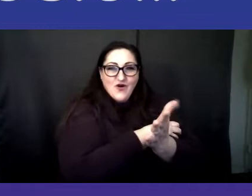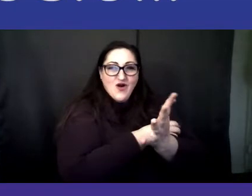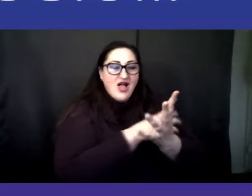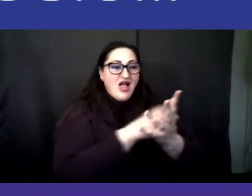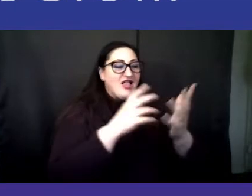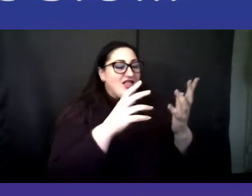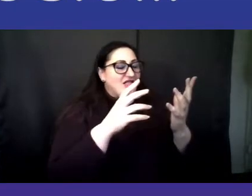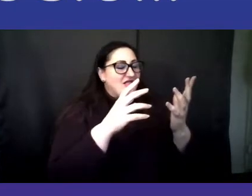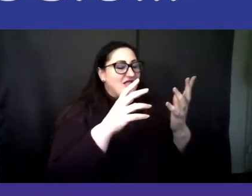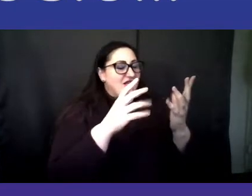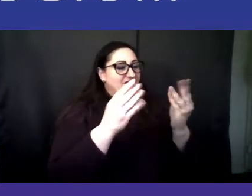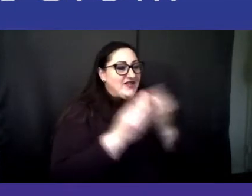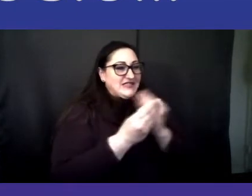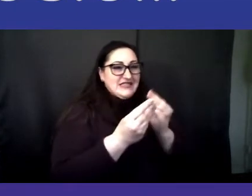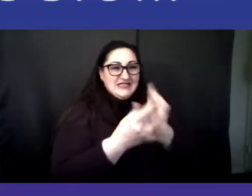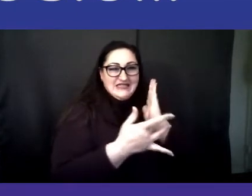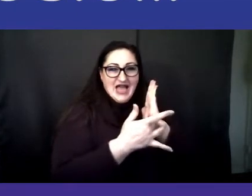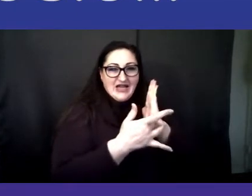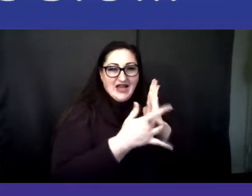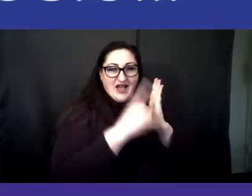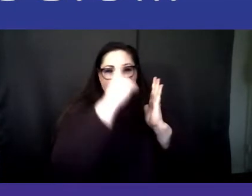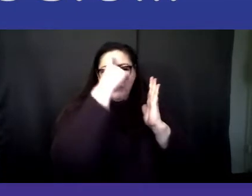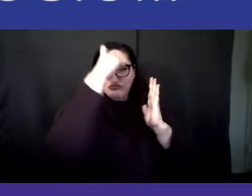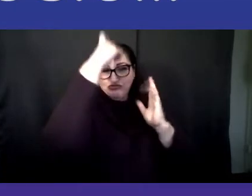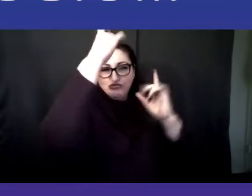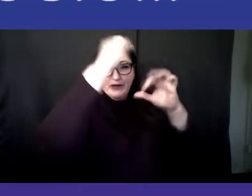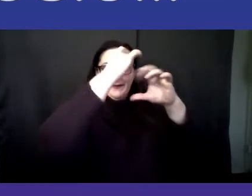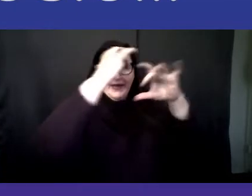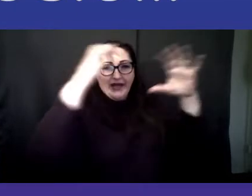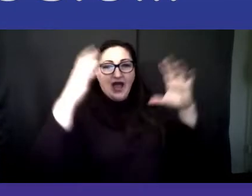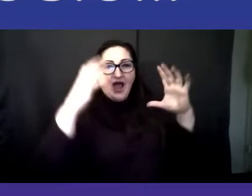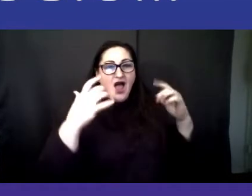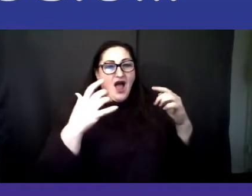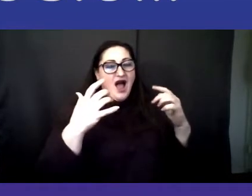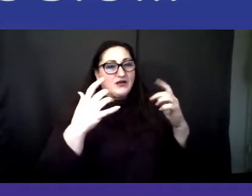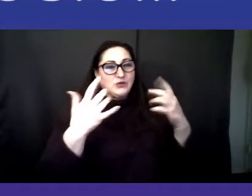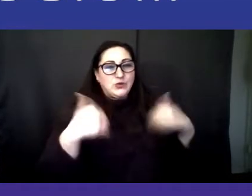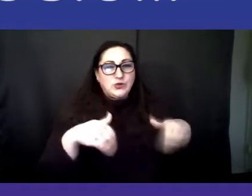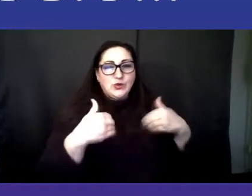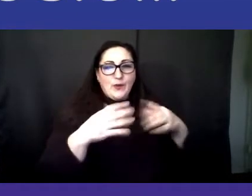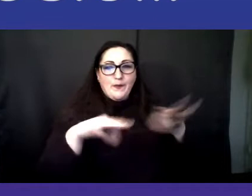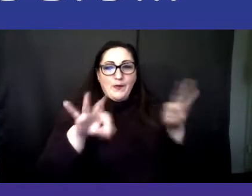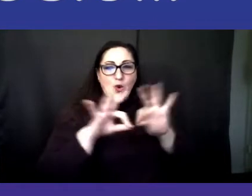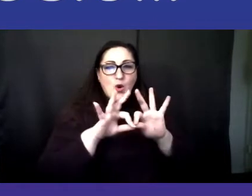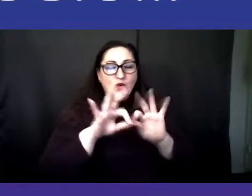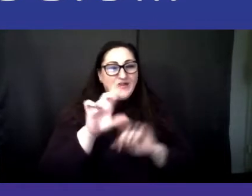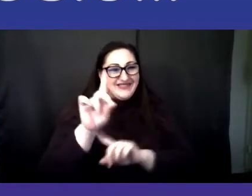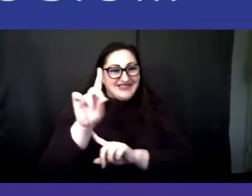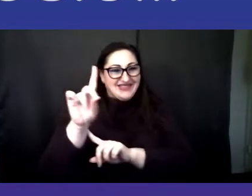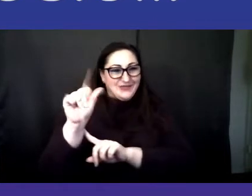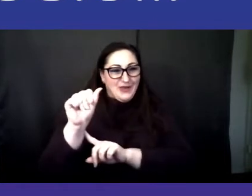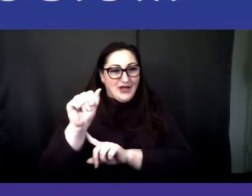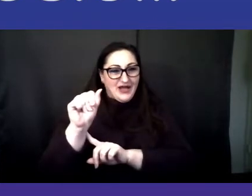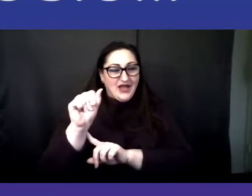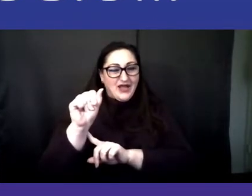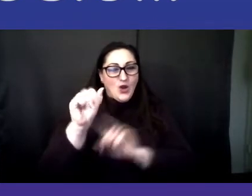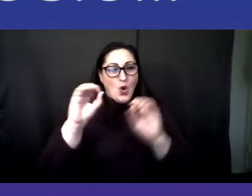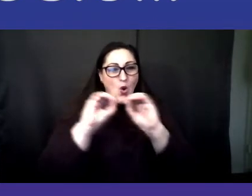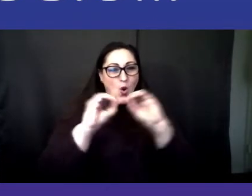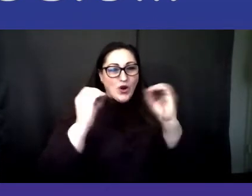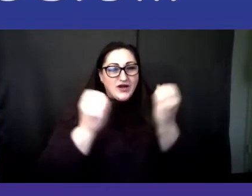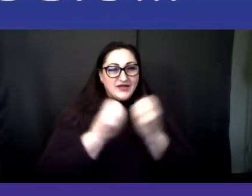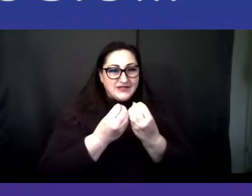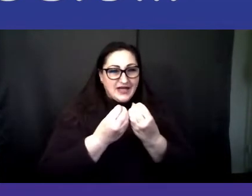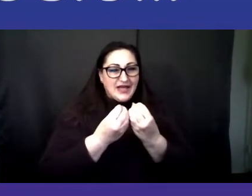the work that I do, because in disability organizing, one of the things we run up against is the imagination of compliance and the